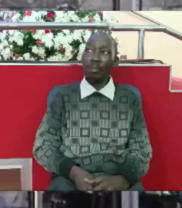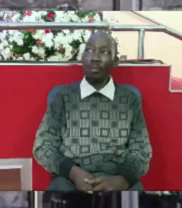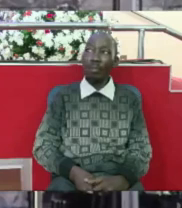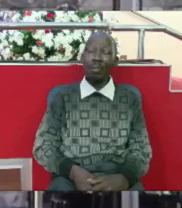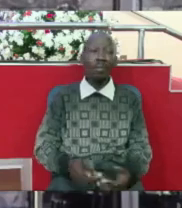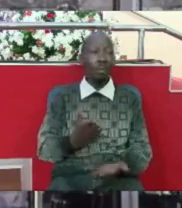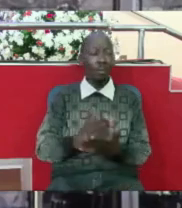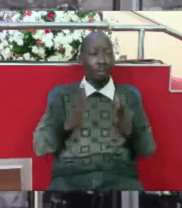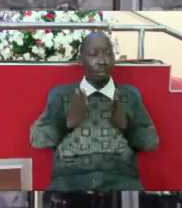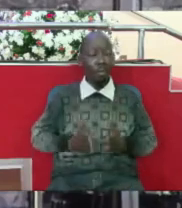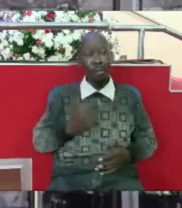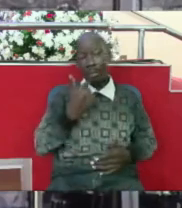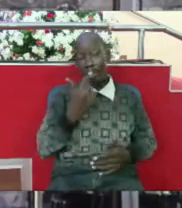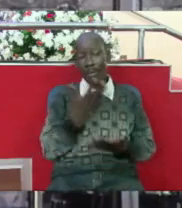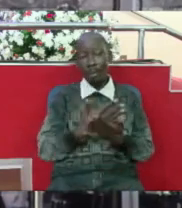Somebody say something.